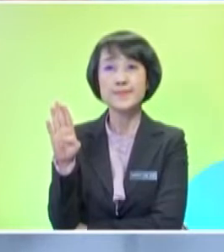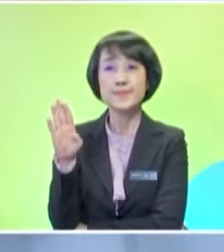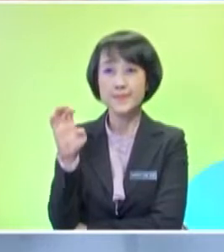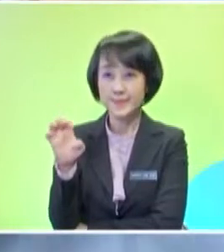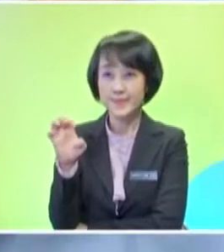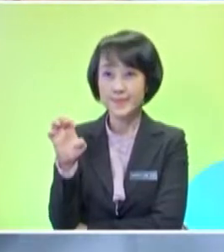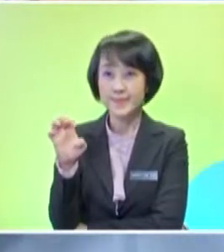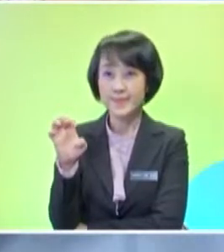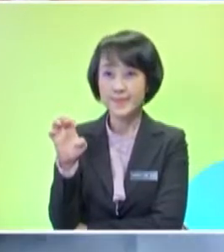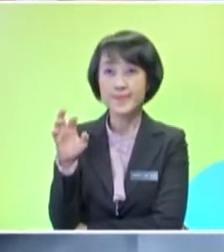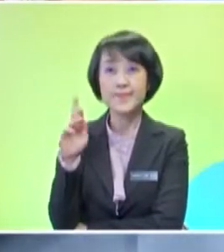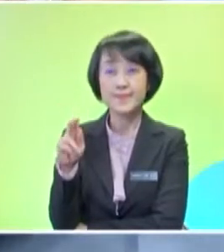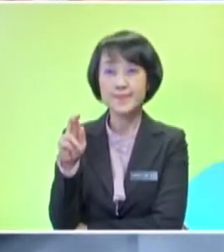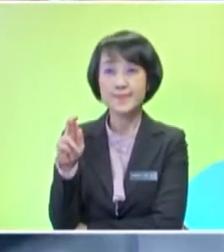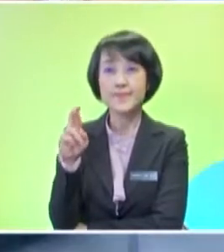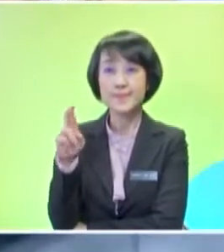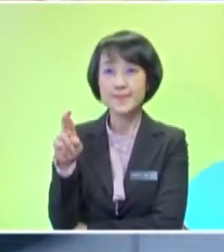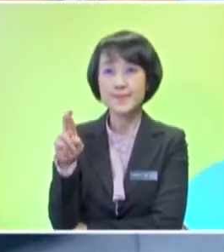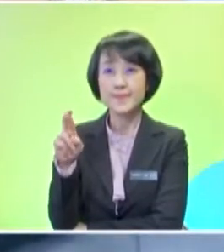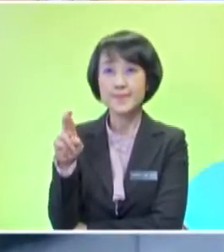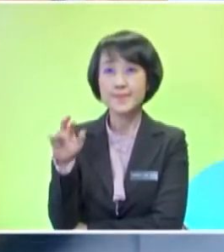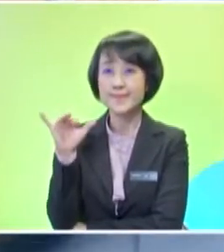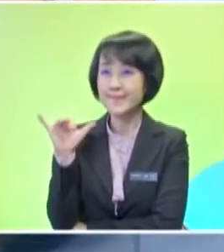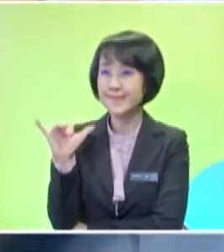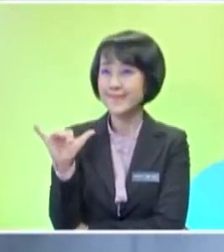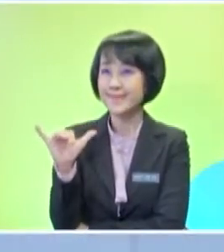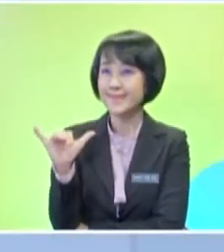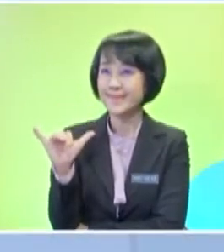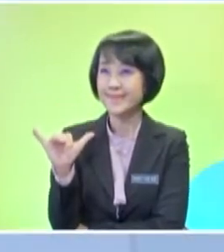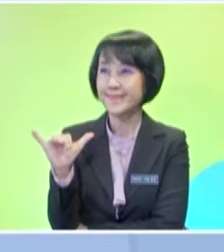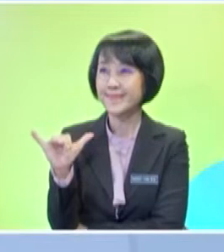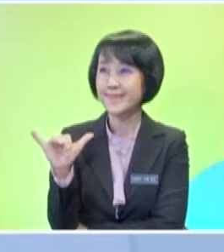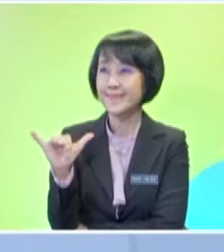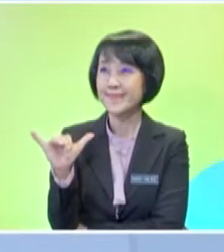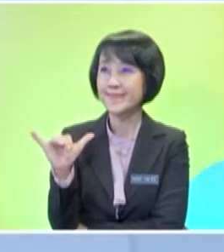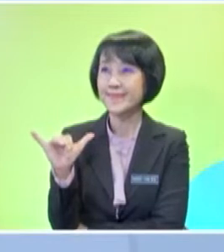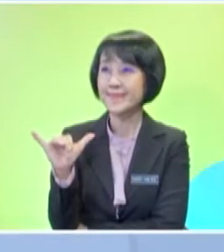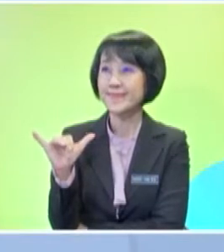E R R Y. Okay.